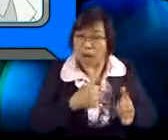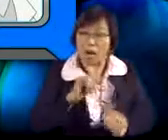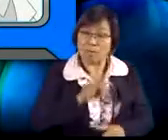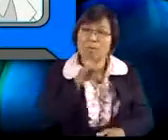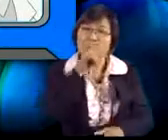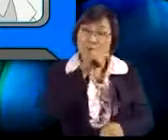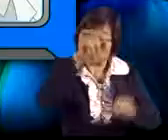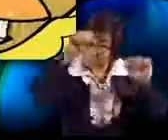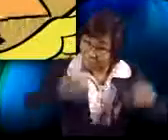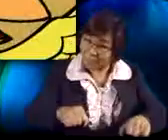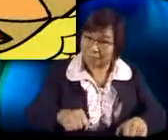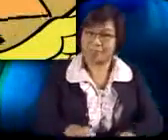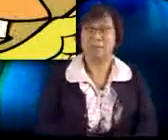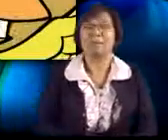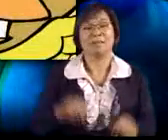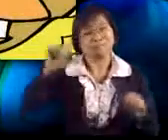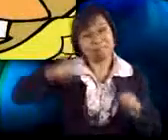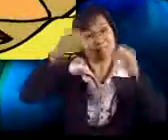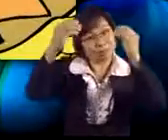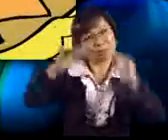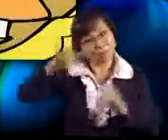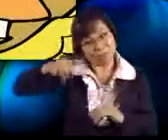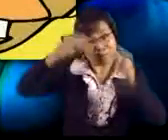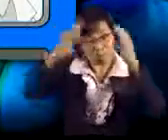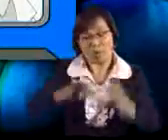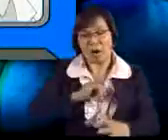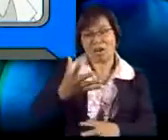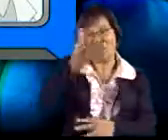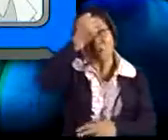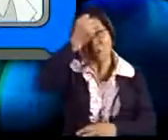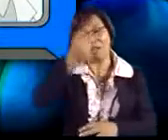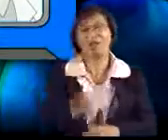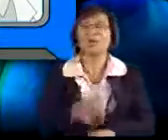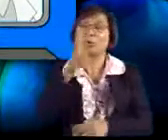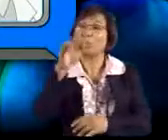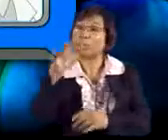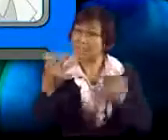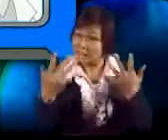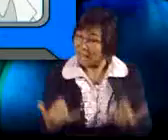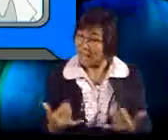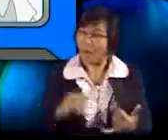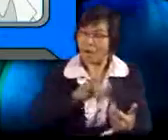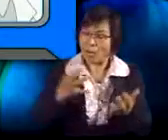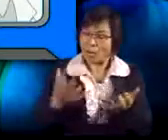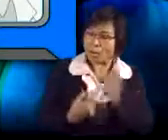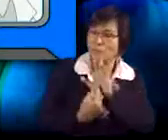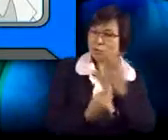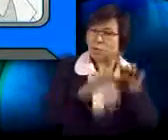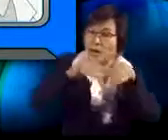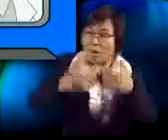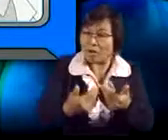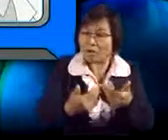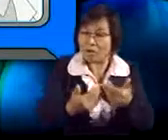sure you could. Yes, Prof. I got it. Witty, now I want to show how